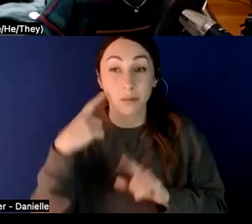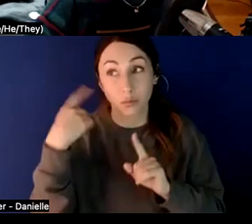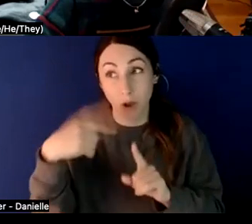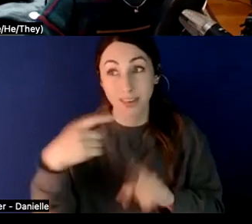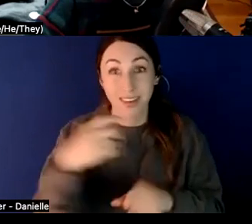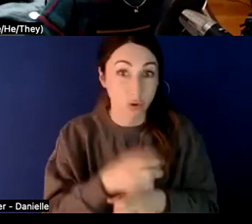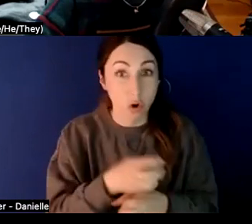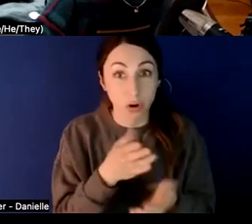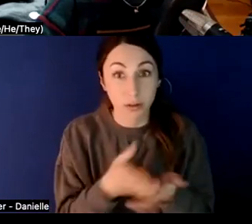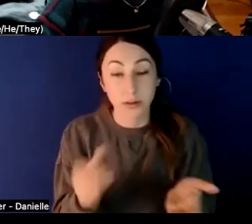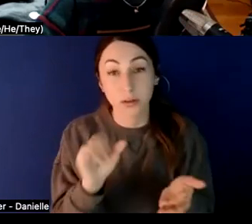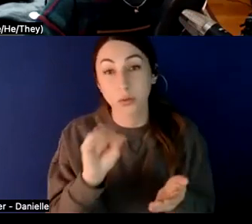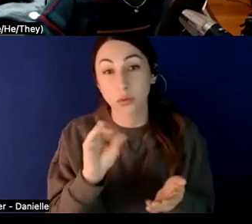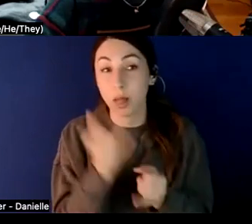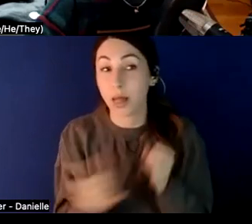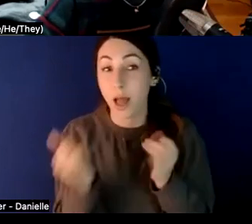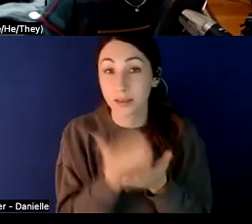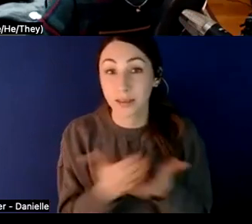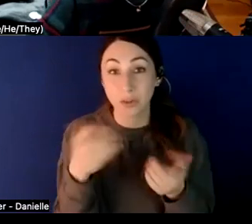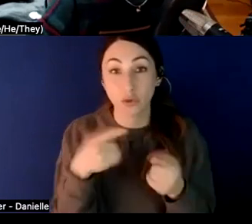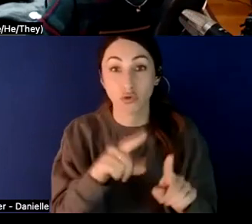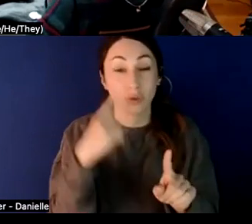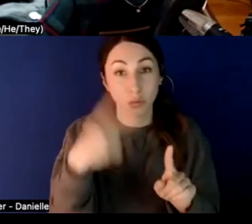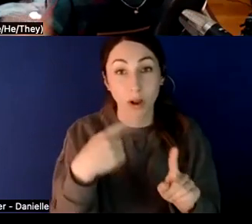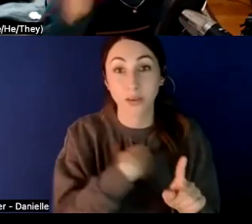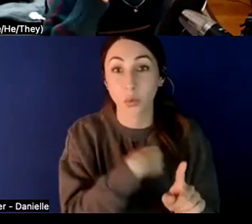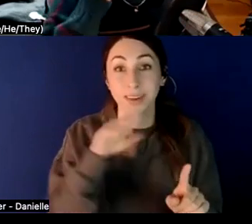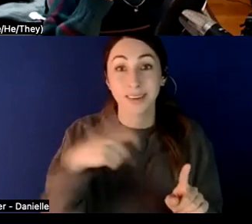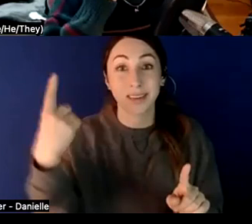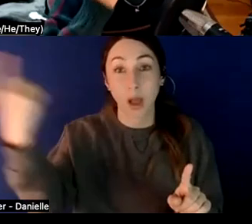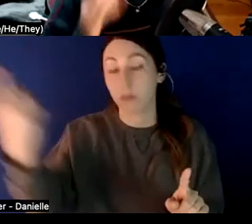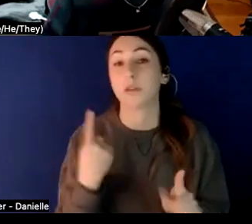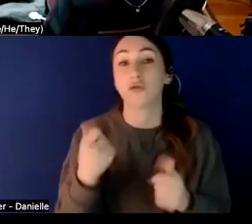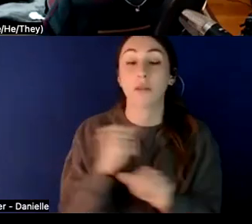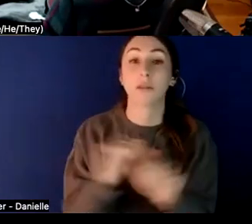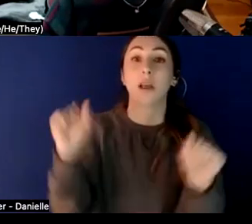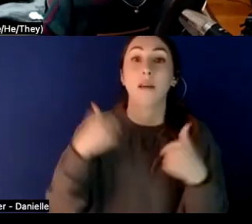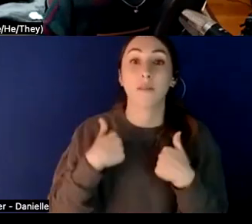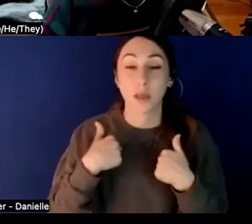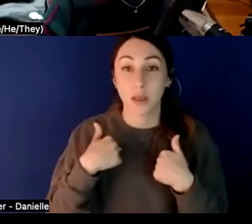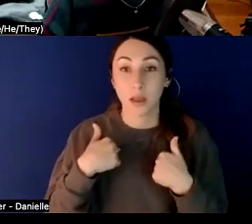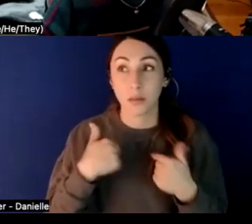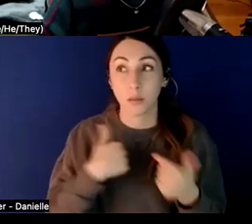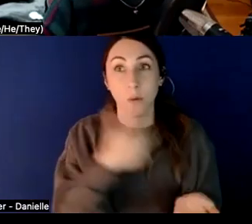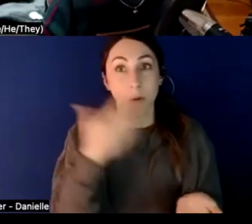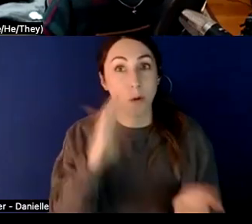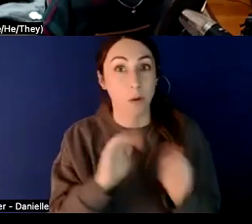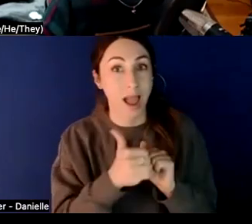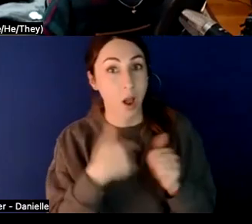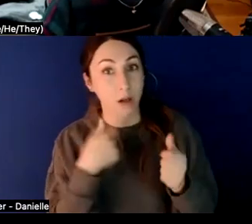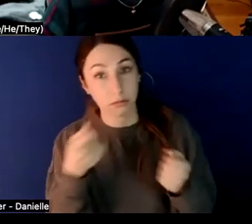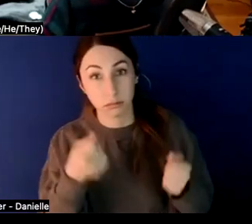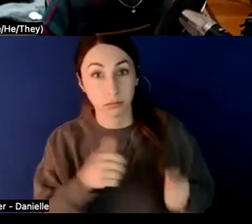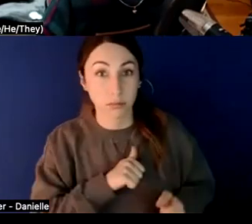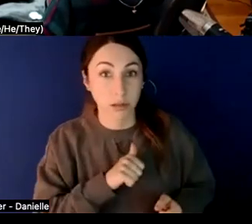so the last thing that we need in that time is someone trying to save us, and we don't even know how we can save ourselves.